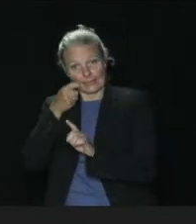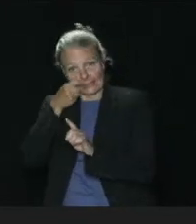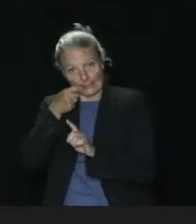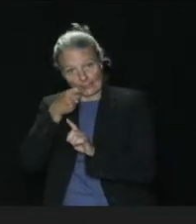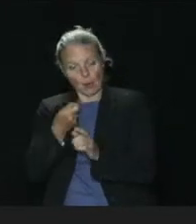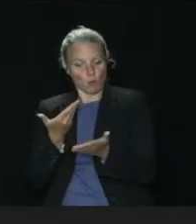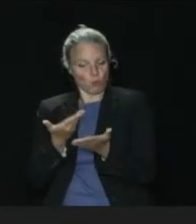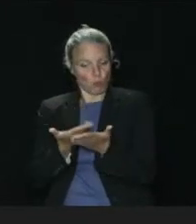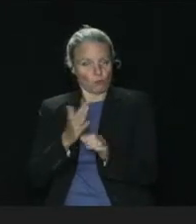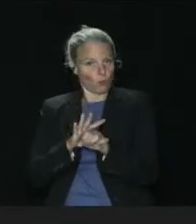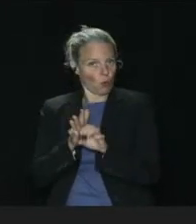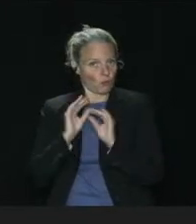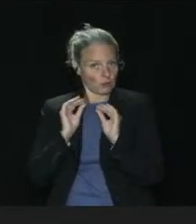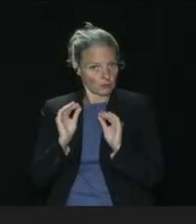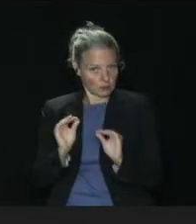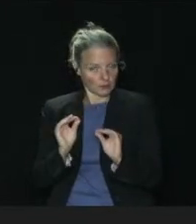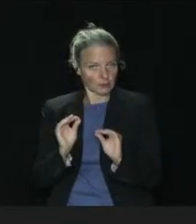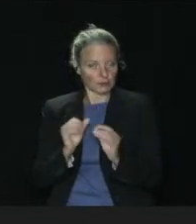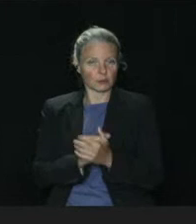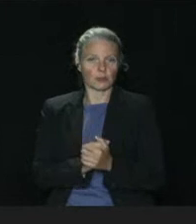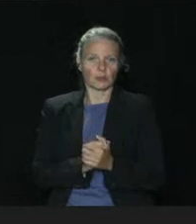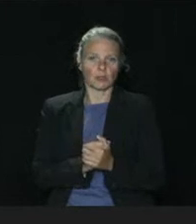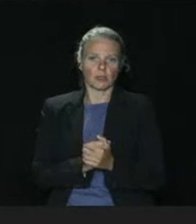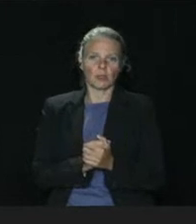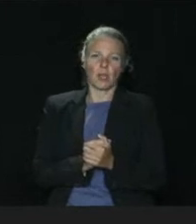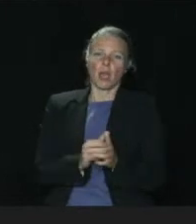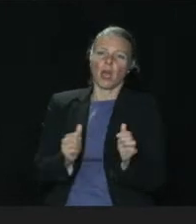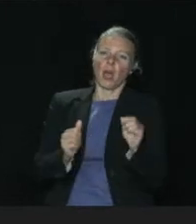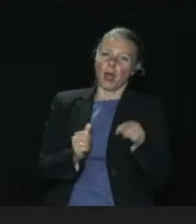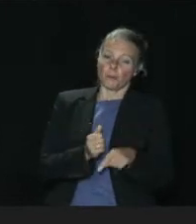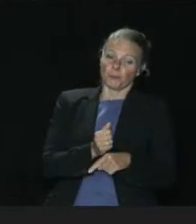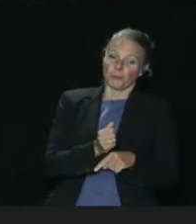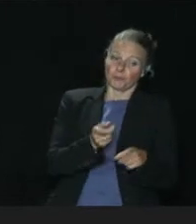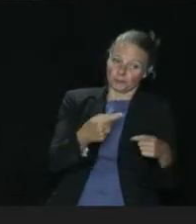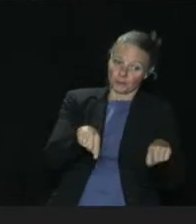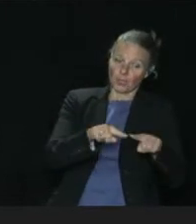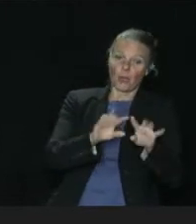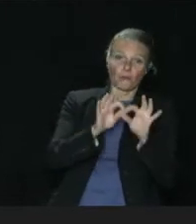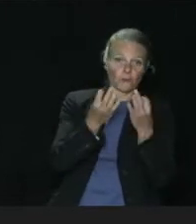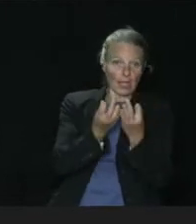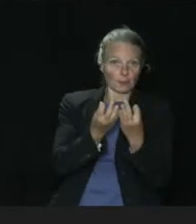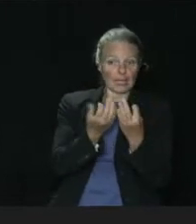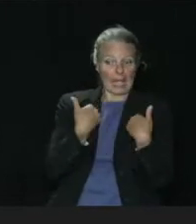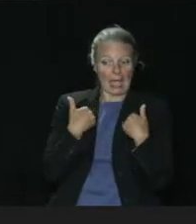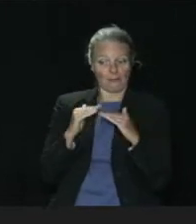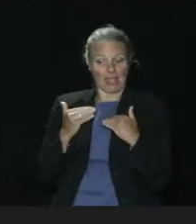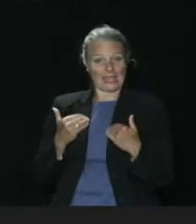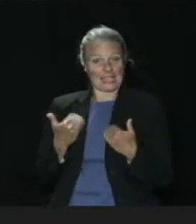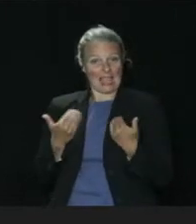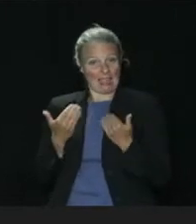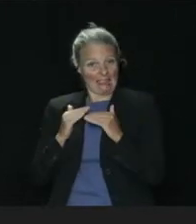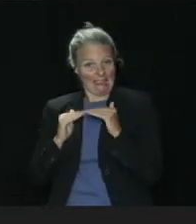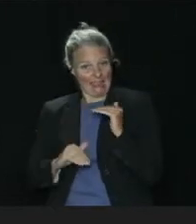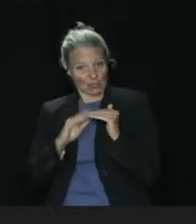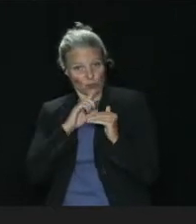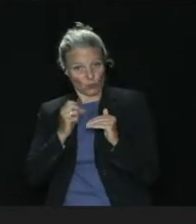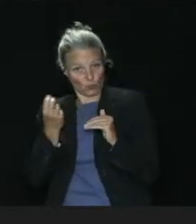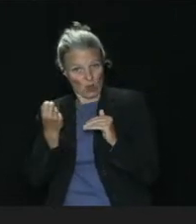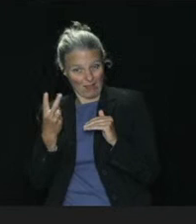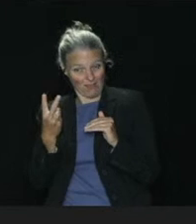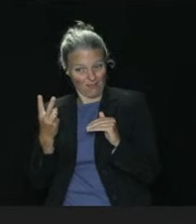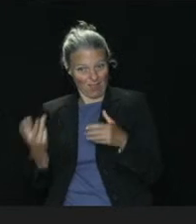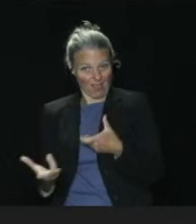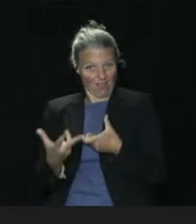test. I think if you had minors within a group of families, then I think the current thinking is that